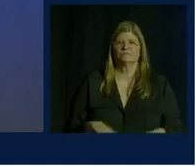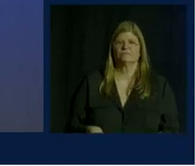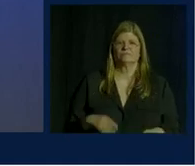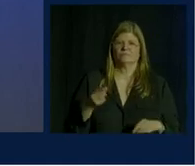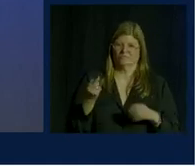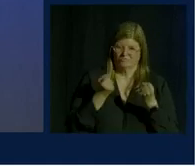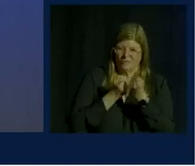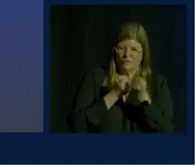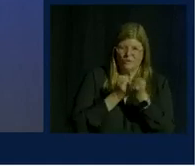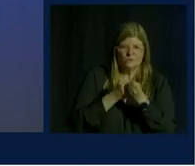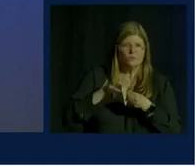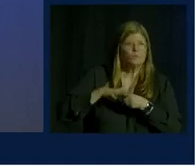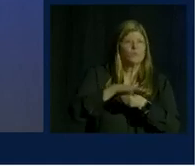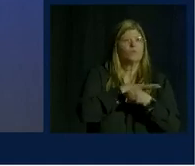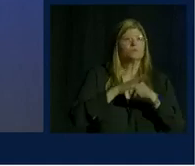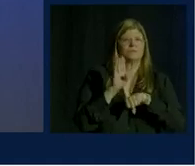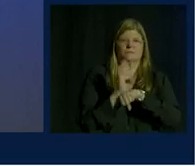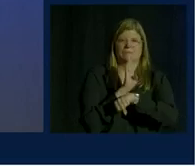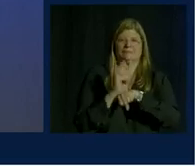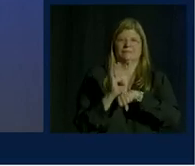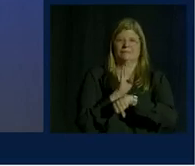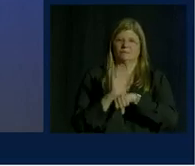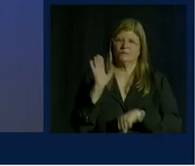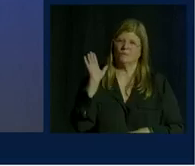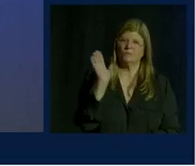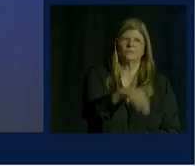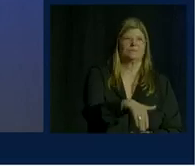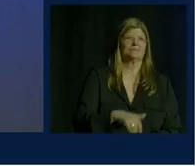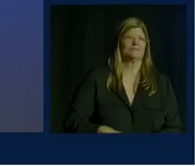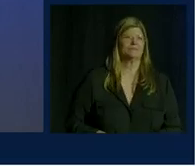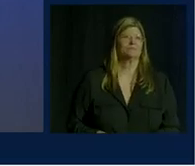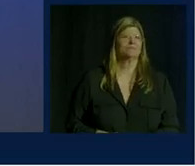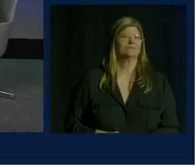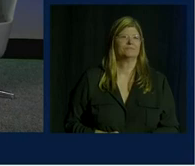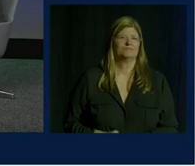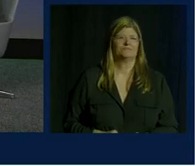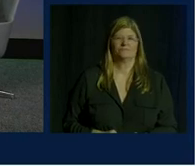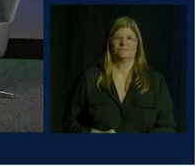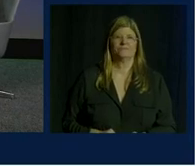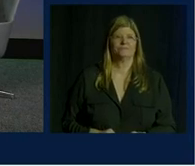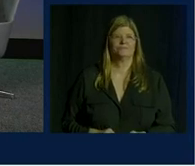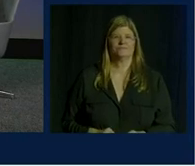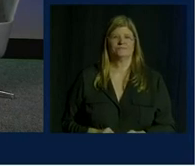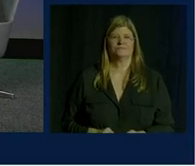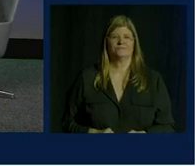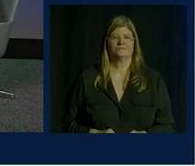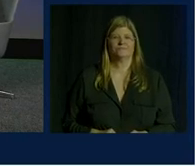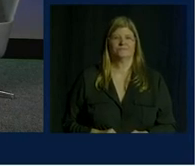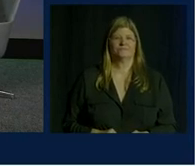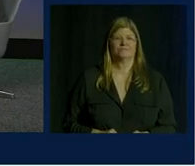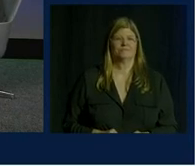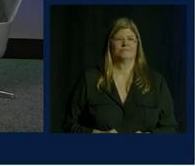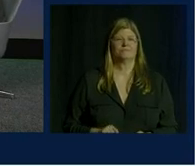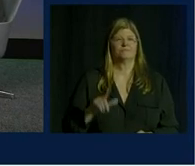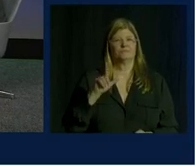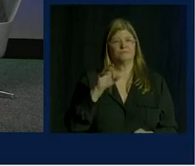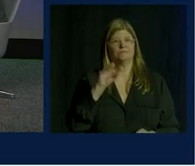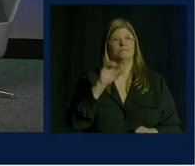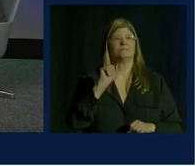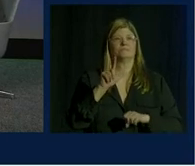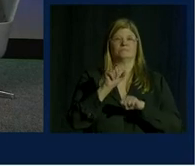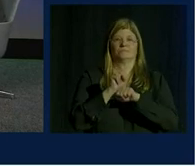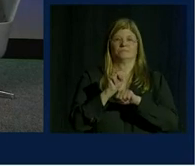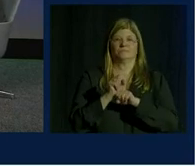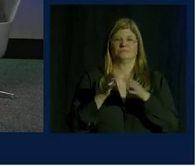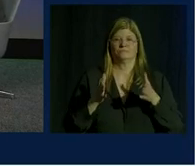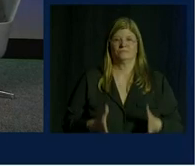business all the way through and through, and all local jobs. Absolutely, I agree. I think what's also really exciting